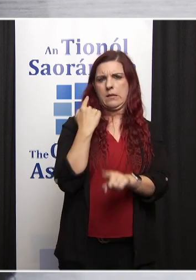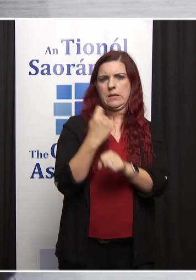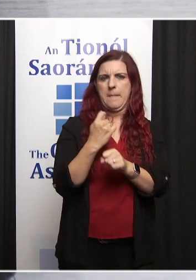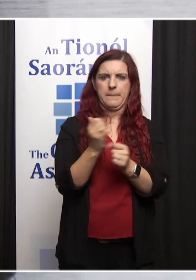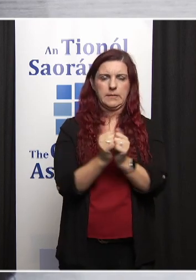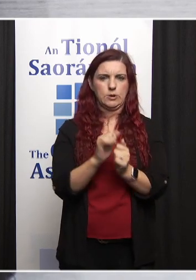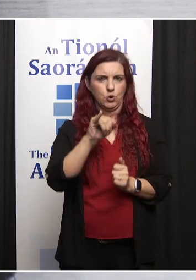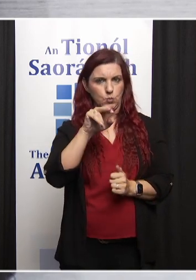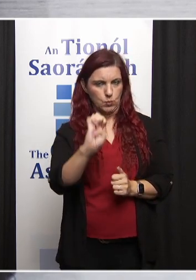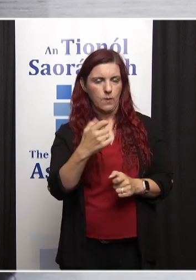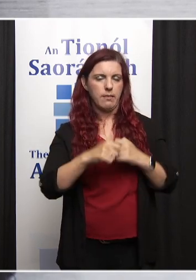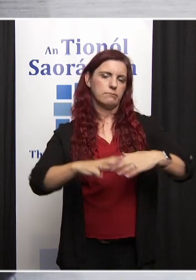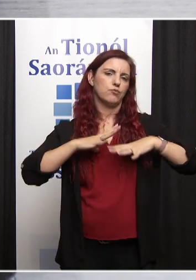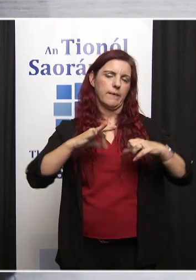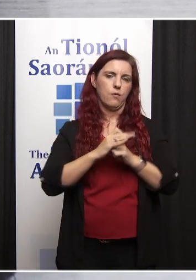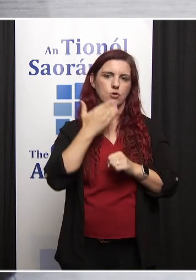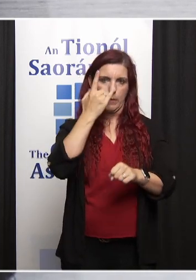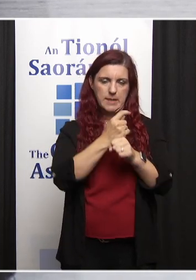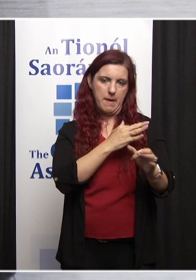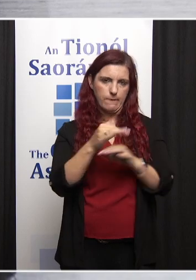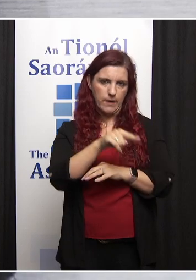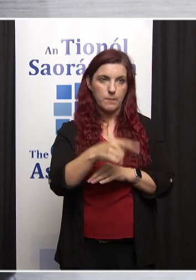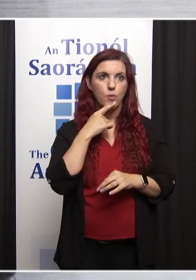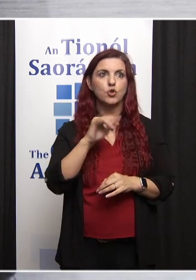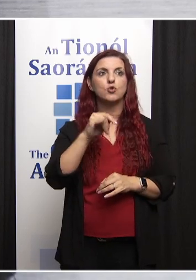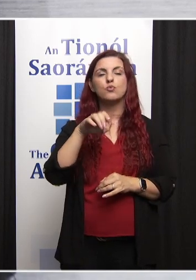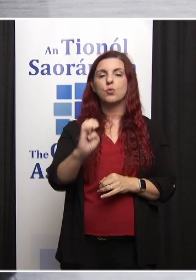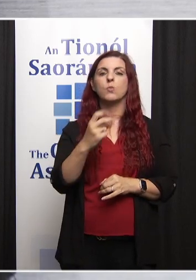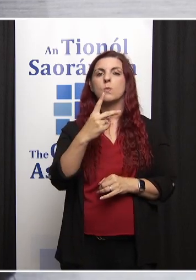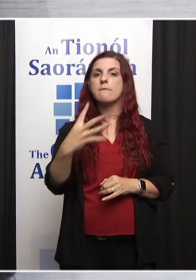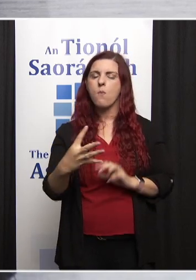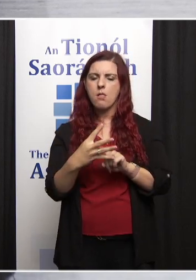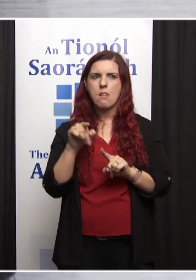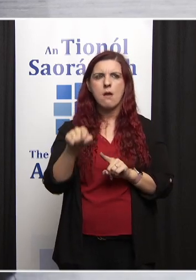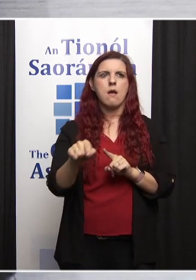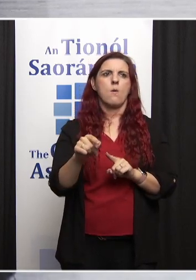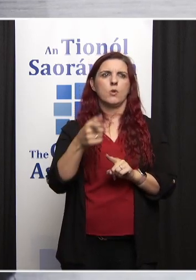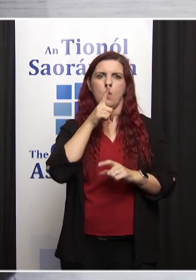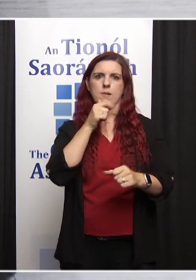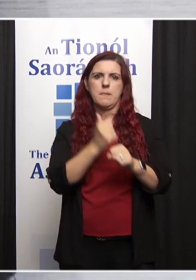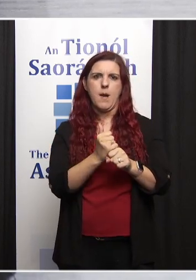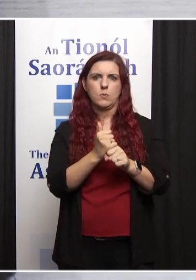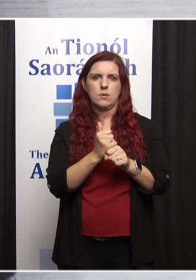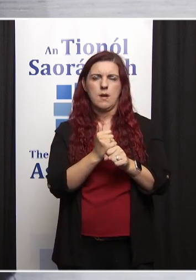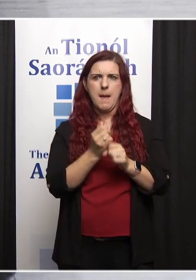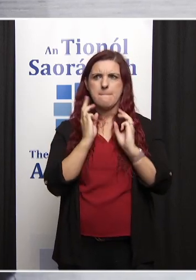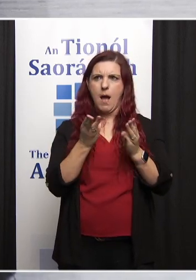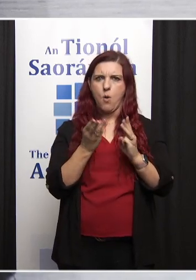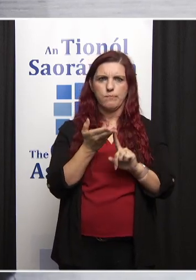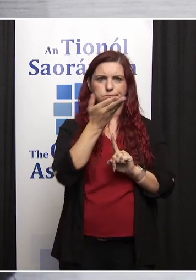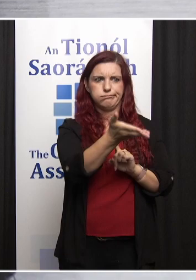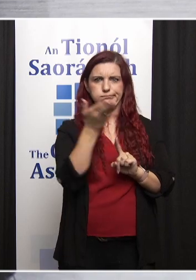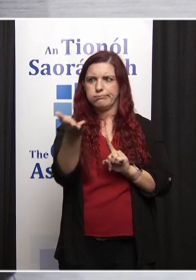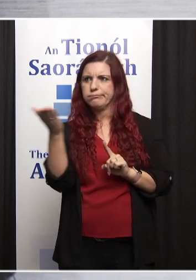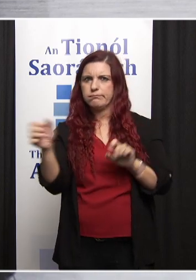we broke for the summer, and we had a look at devolution, the powers, we had a look at finance and